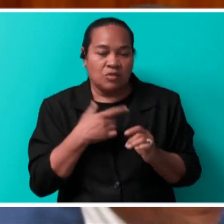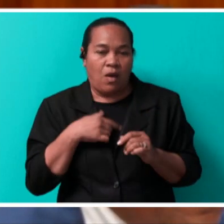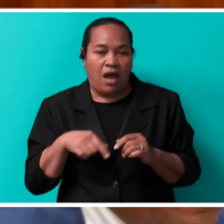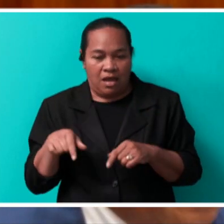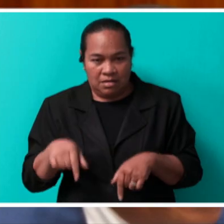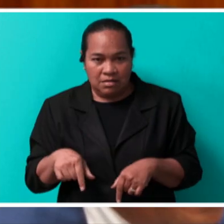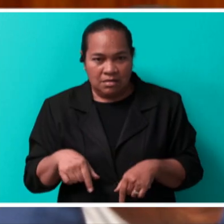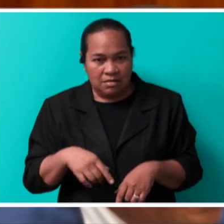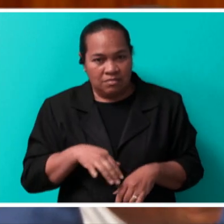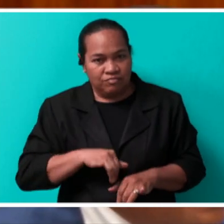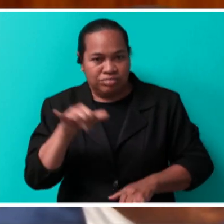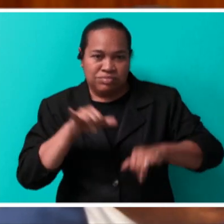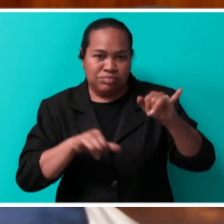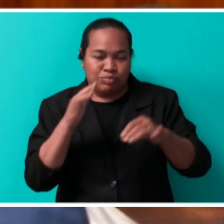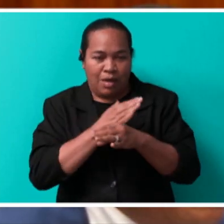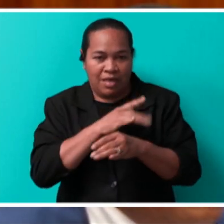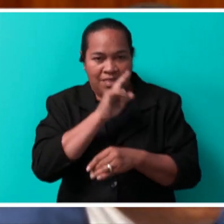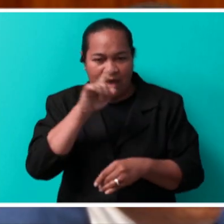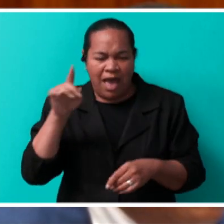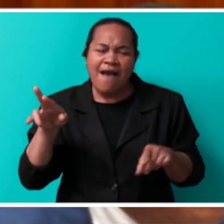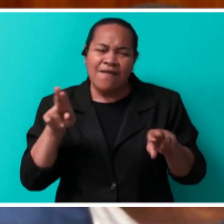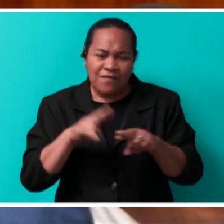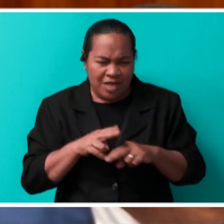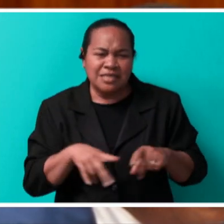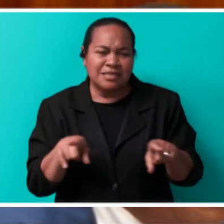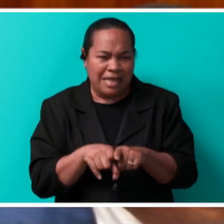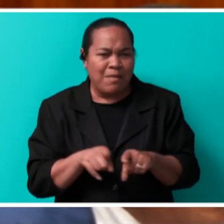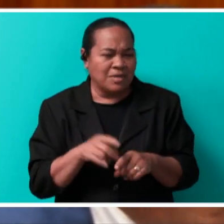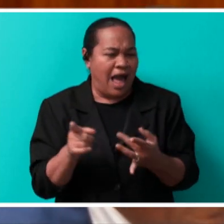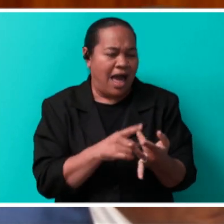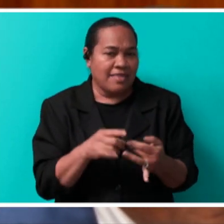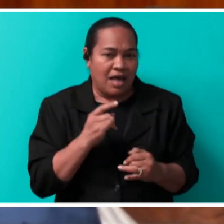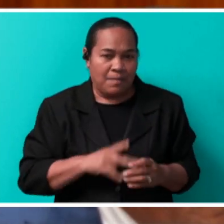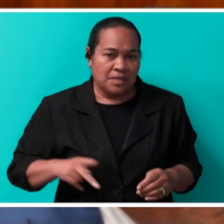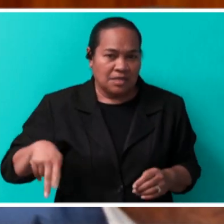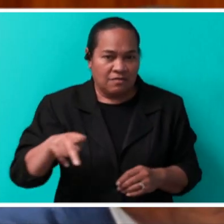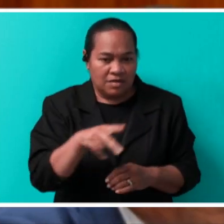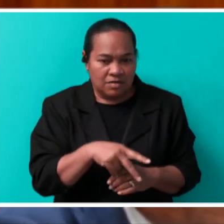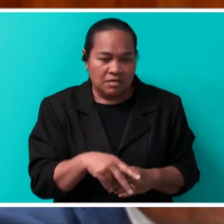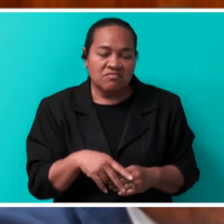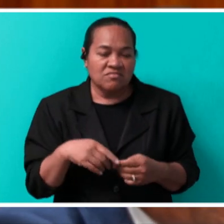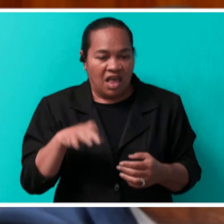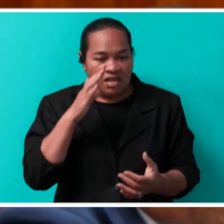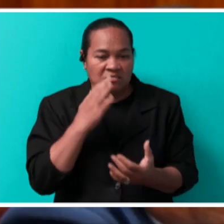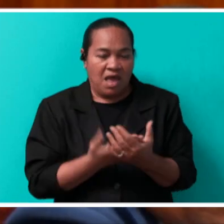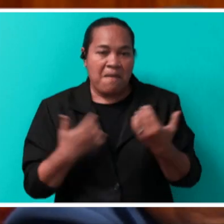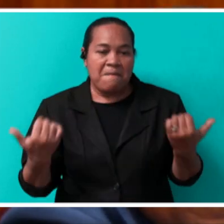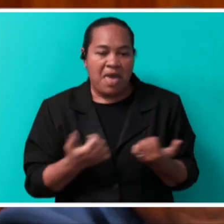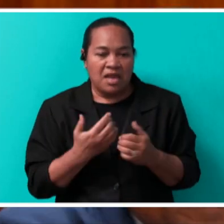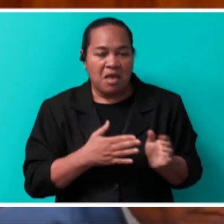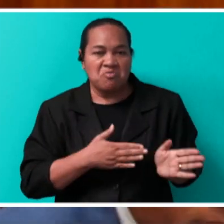Mr. Speaker, sir, Fiji, like many other Pacific Island countries, is experiencing significant outward labor